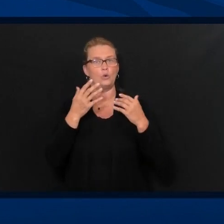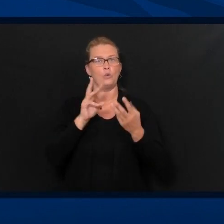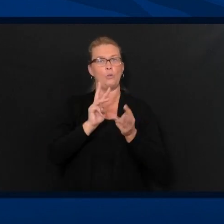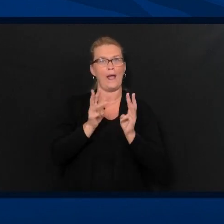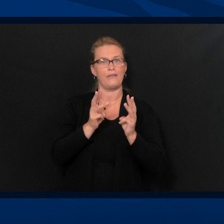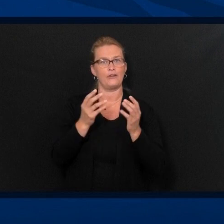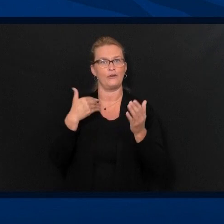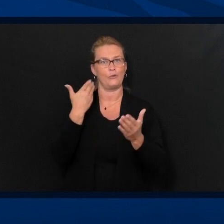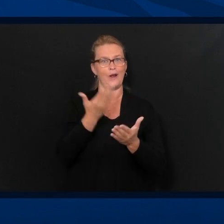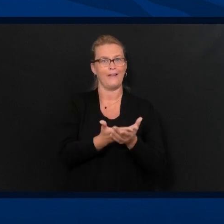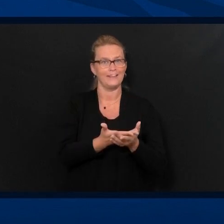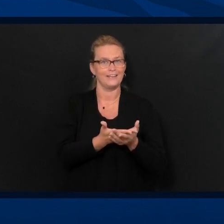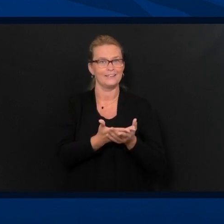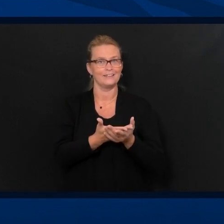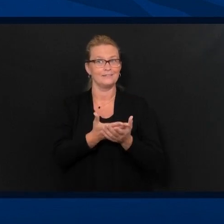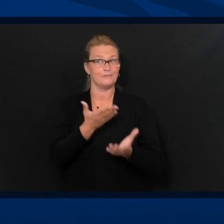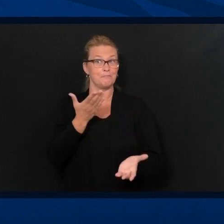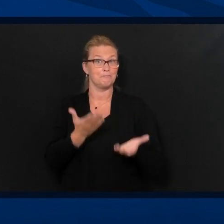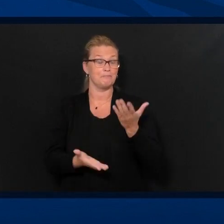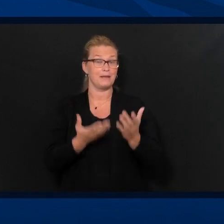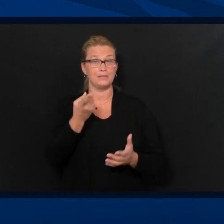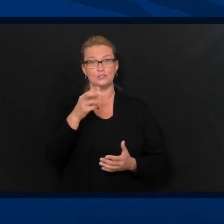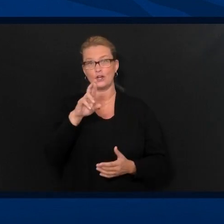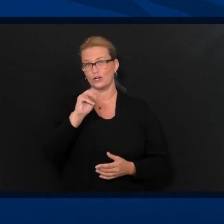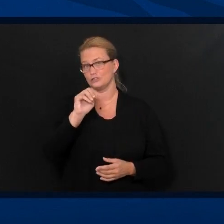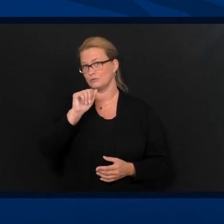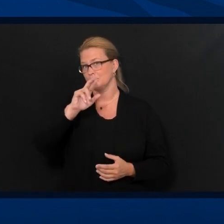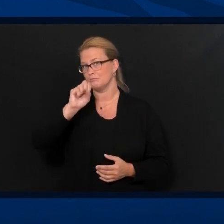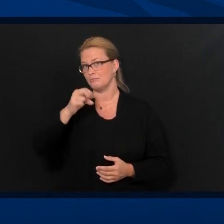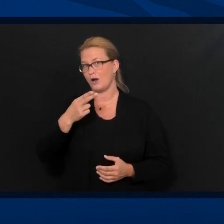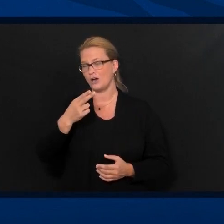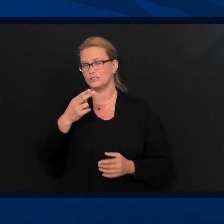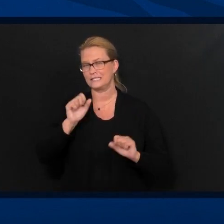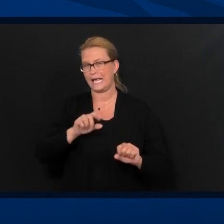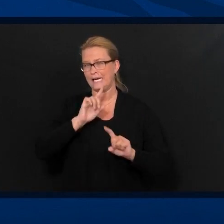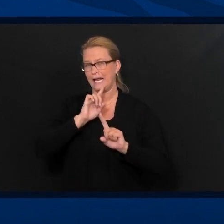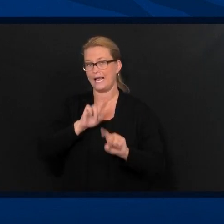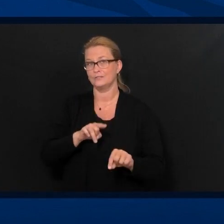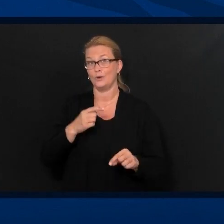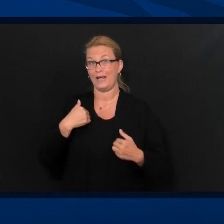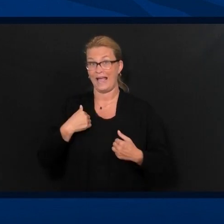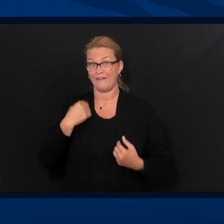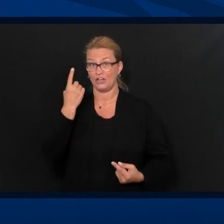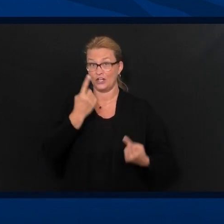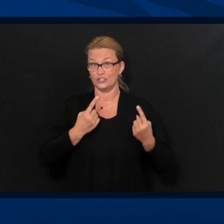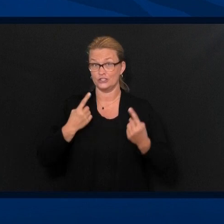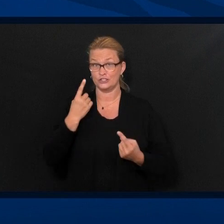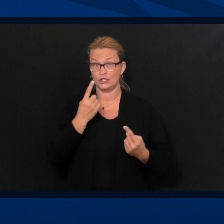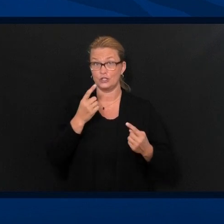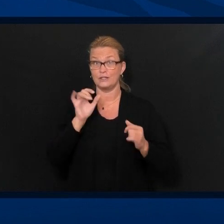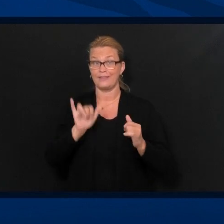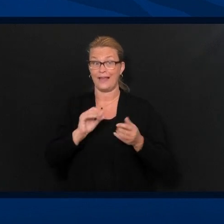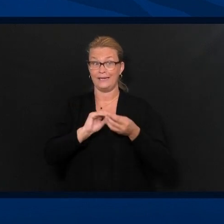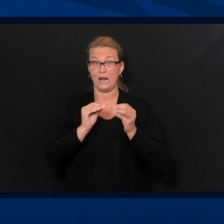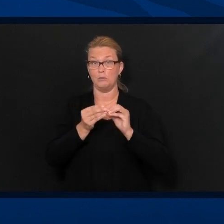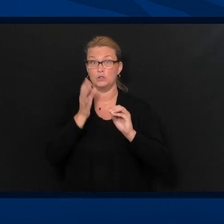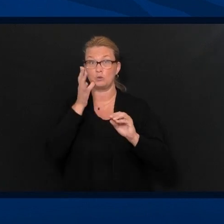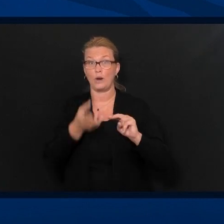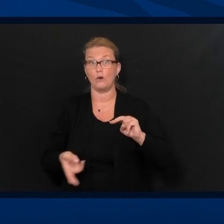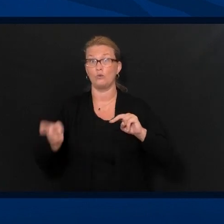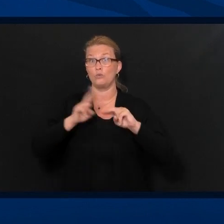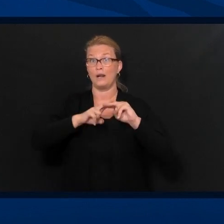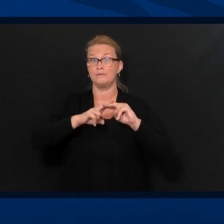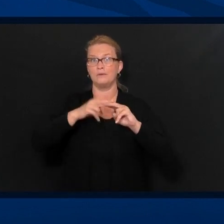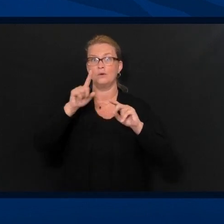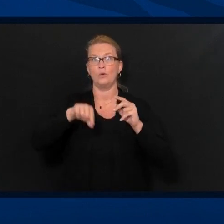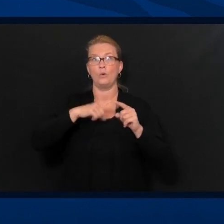way, perhaps Dr. Marsh could answer this. Do we have concerns that it's really going to ramp up as we get into the cold